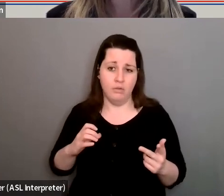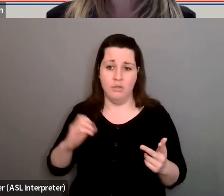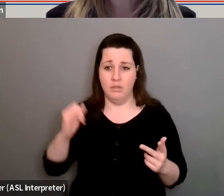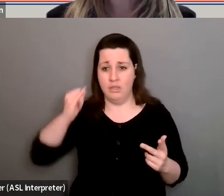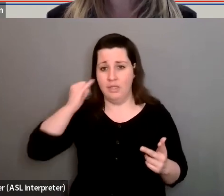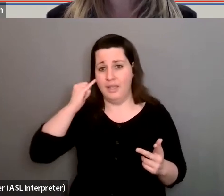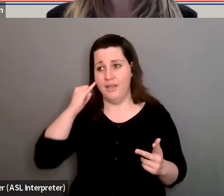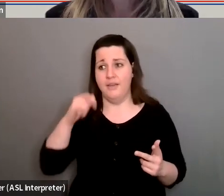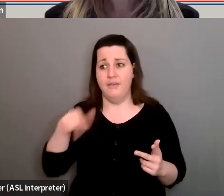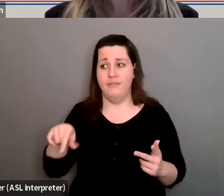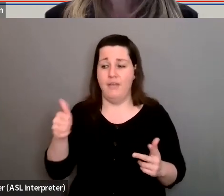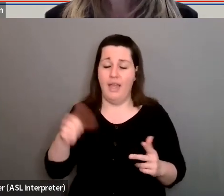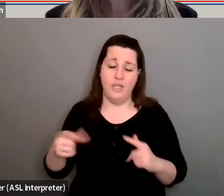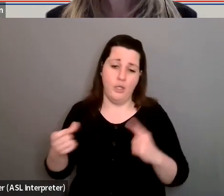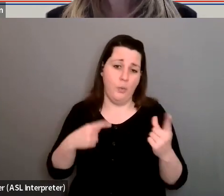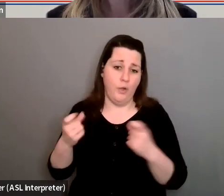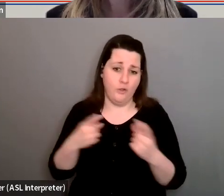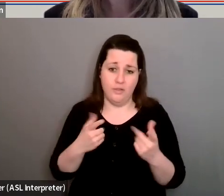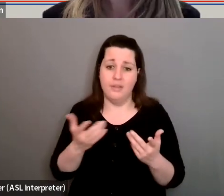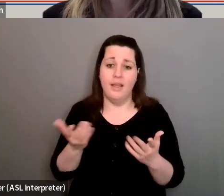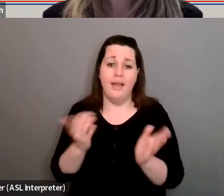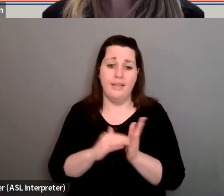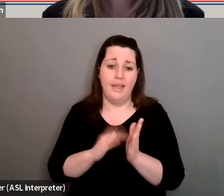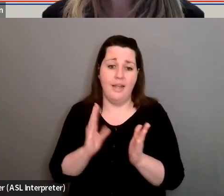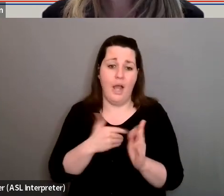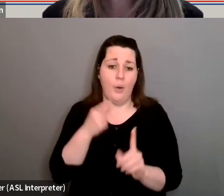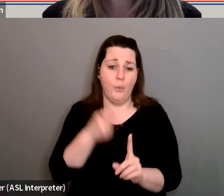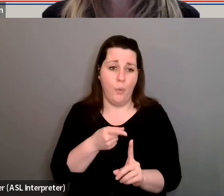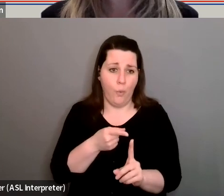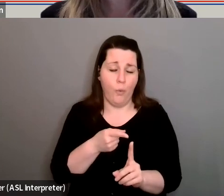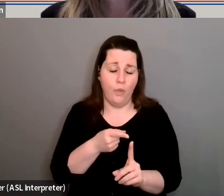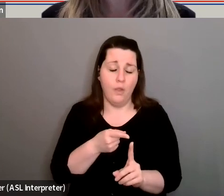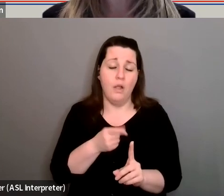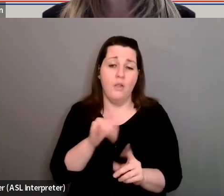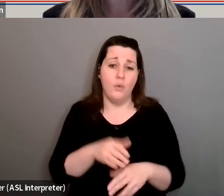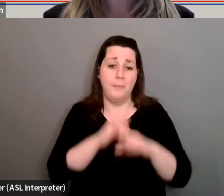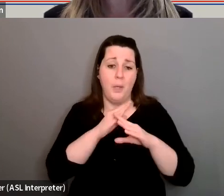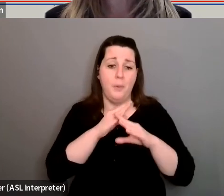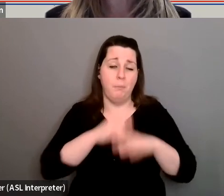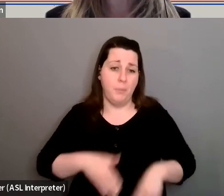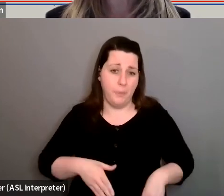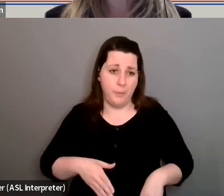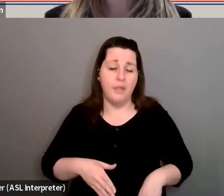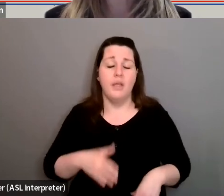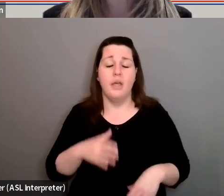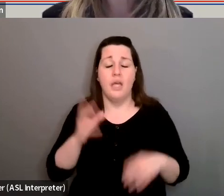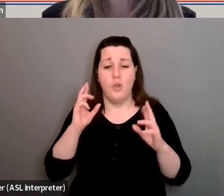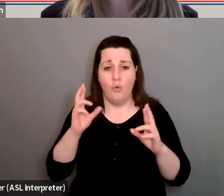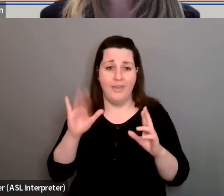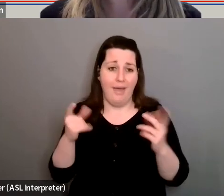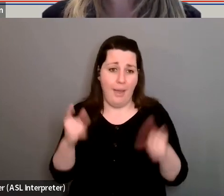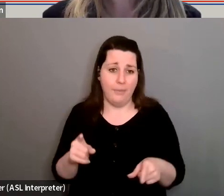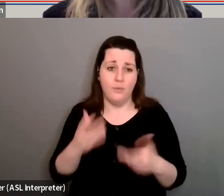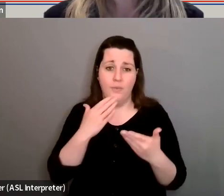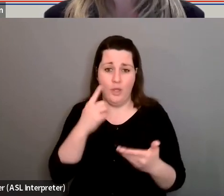you have any questions. Again, our goal was to break down those barriers, and hopefully we have done that. So thank you for